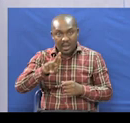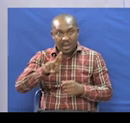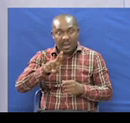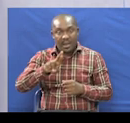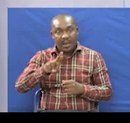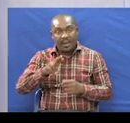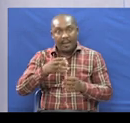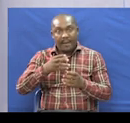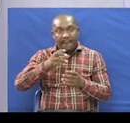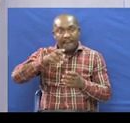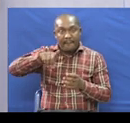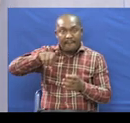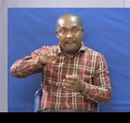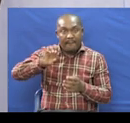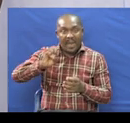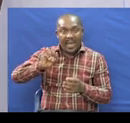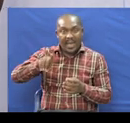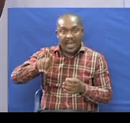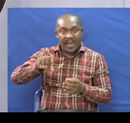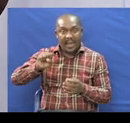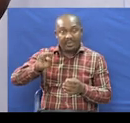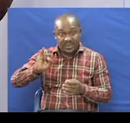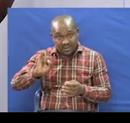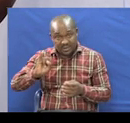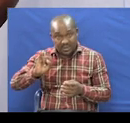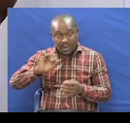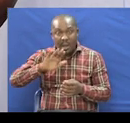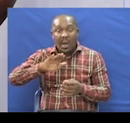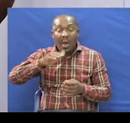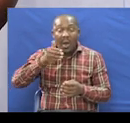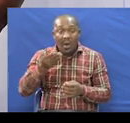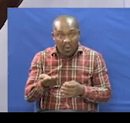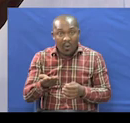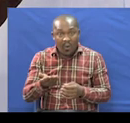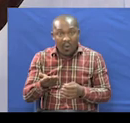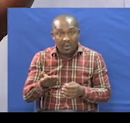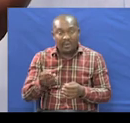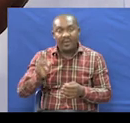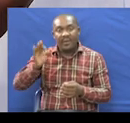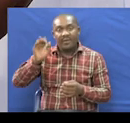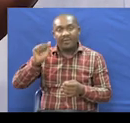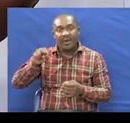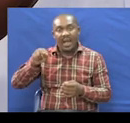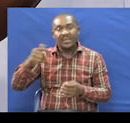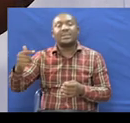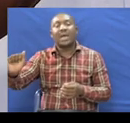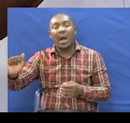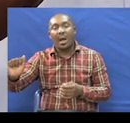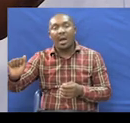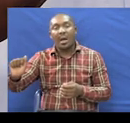either Pepsi or Fanta.